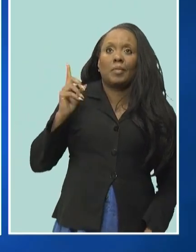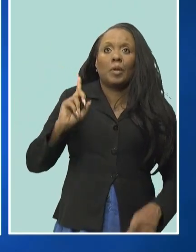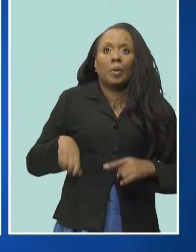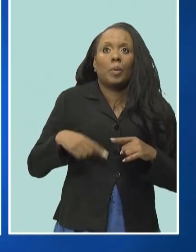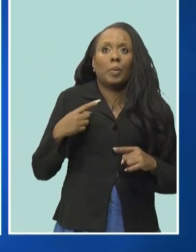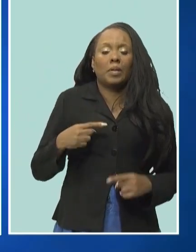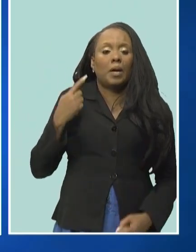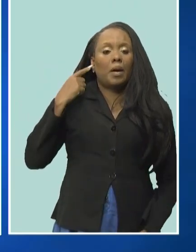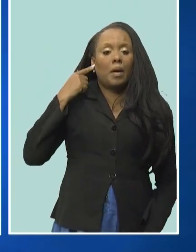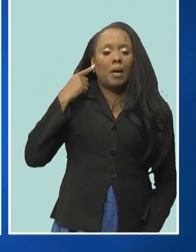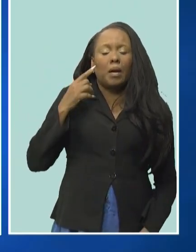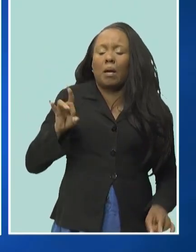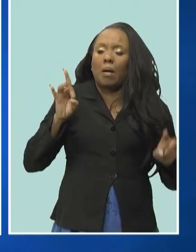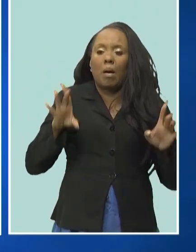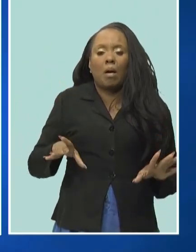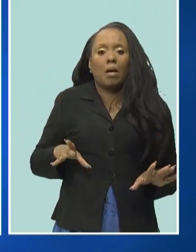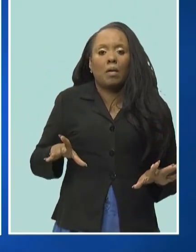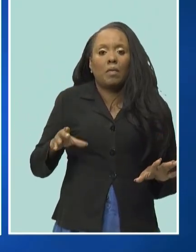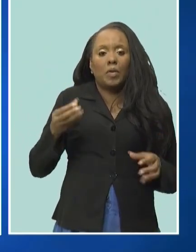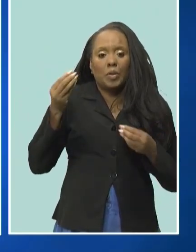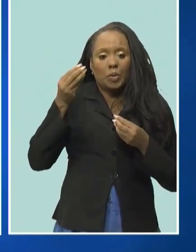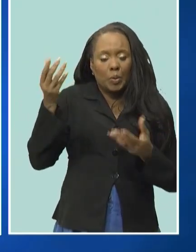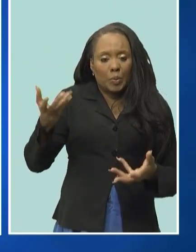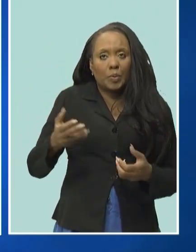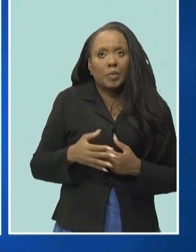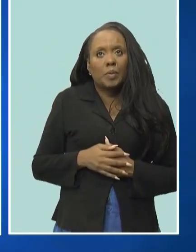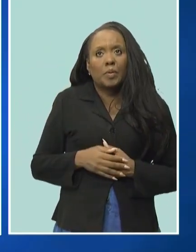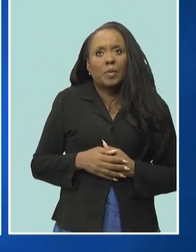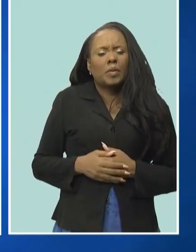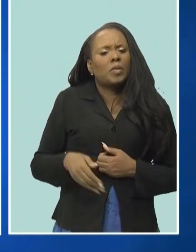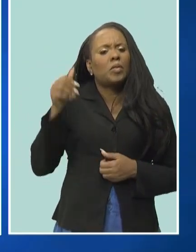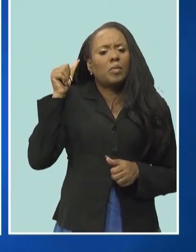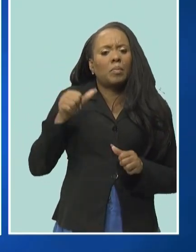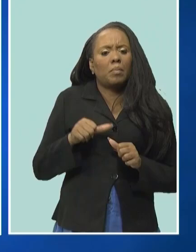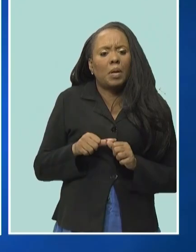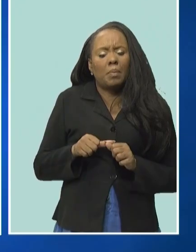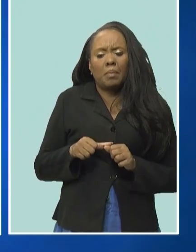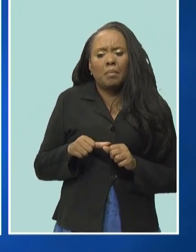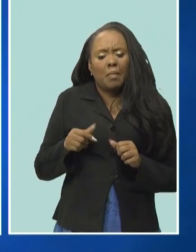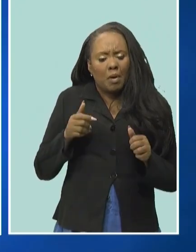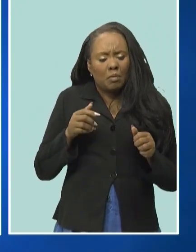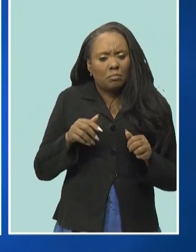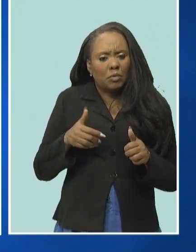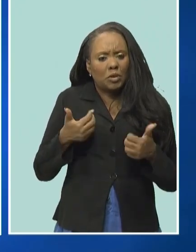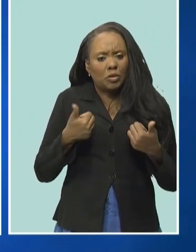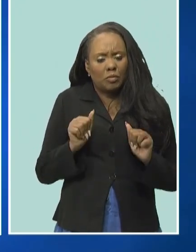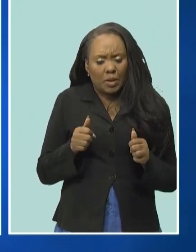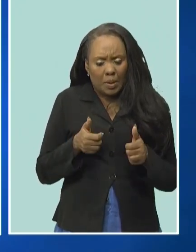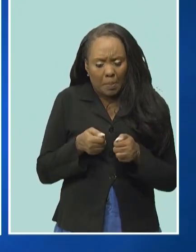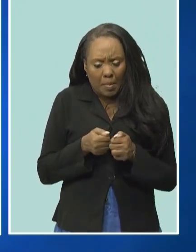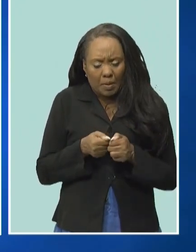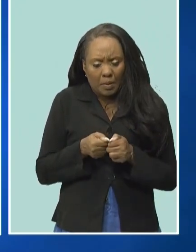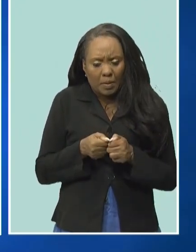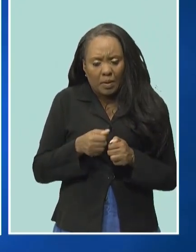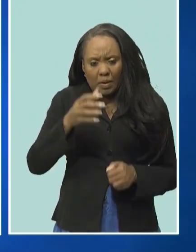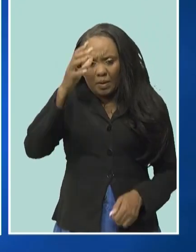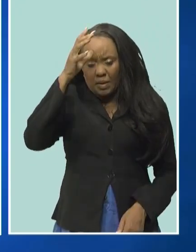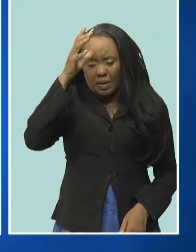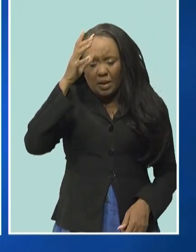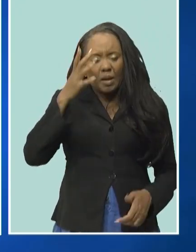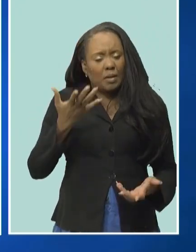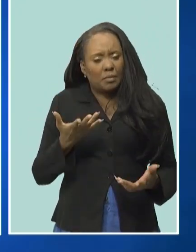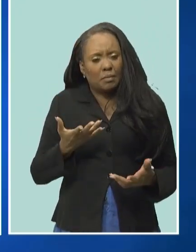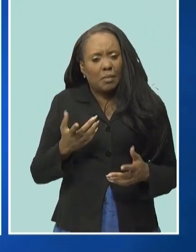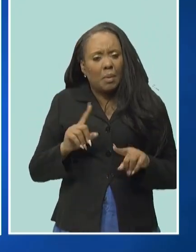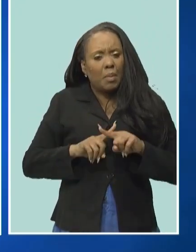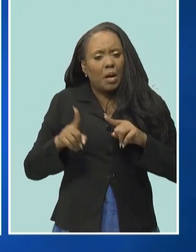the awful news while at home. She remembers preparing to message her dad before it slipped her mind.